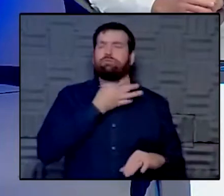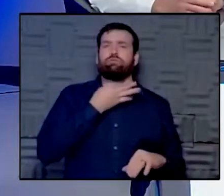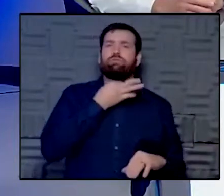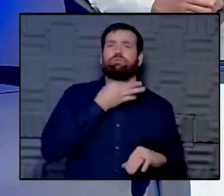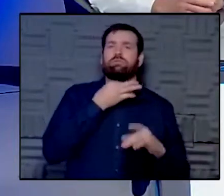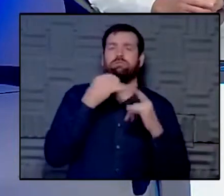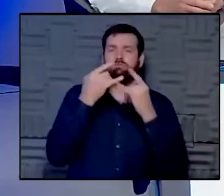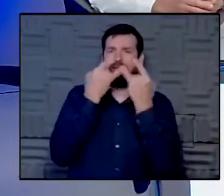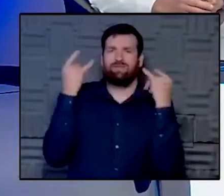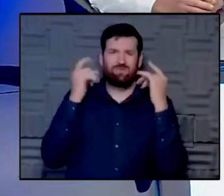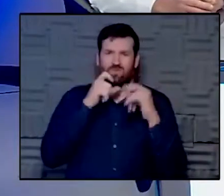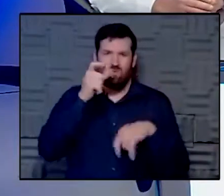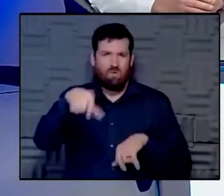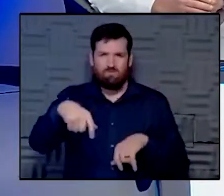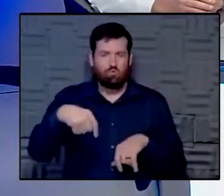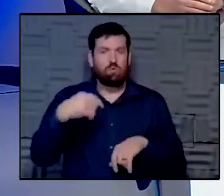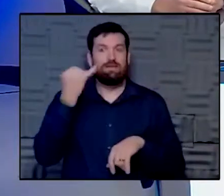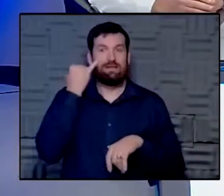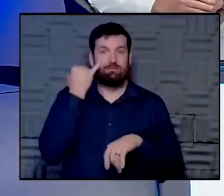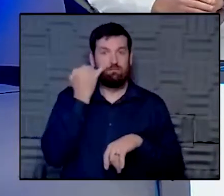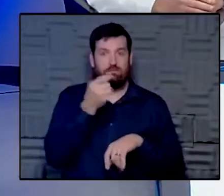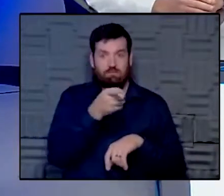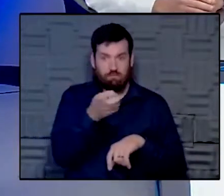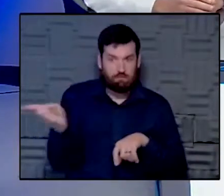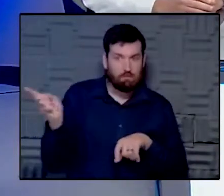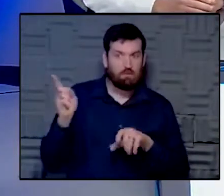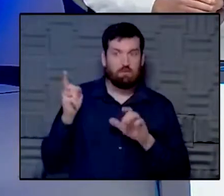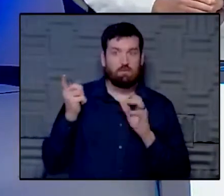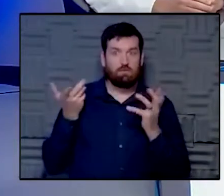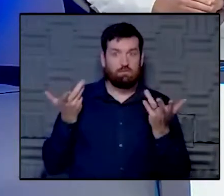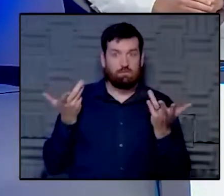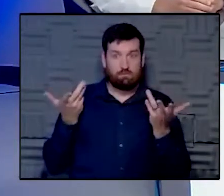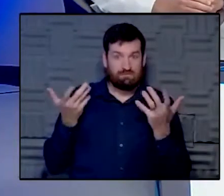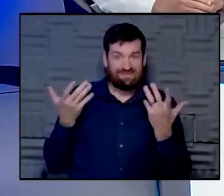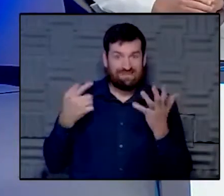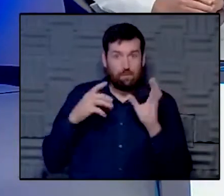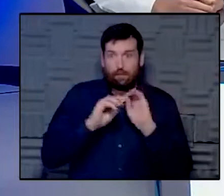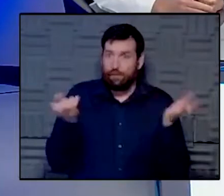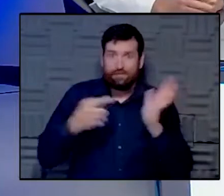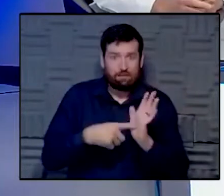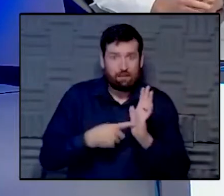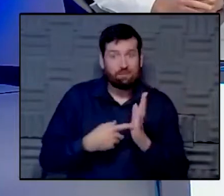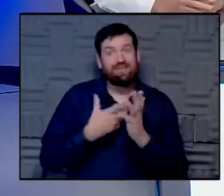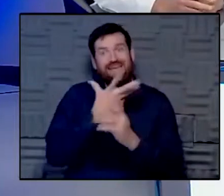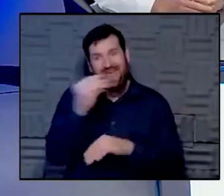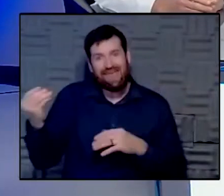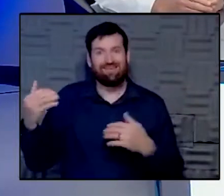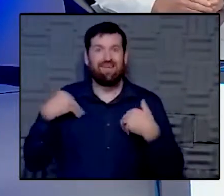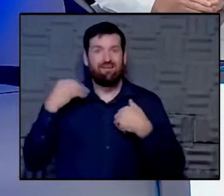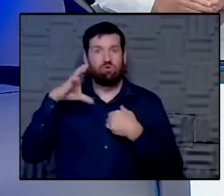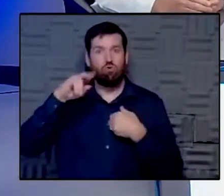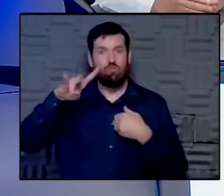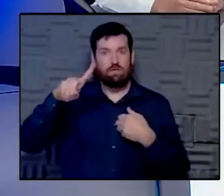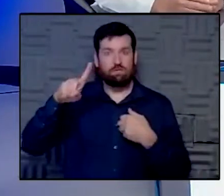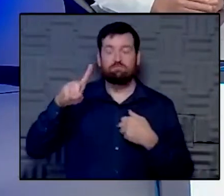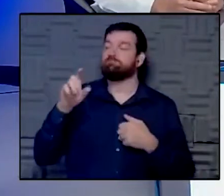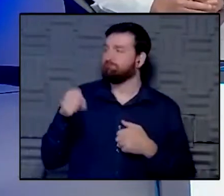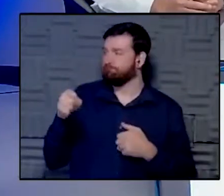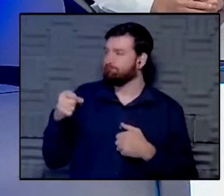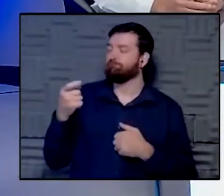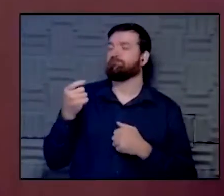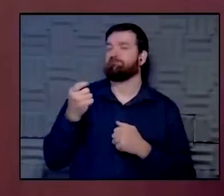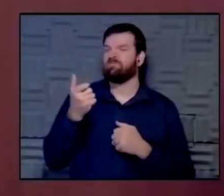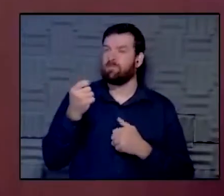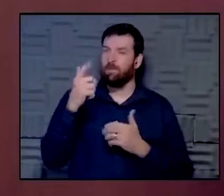unmasking if there is still a number of asymptomatic vaccinated people. Confusing. It is a little confusing, and I think that there's still